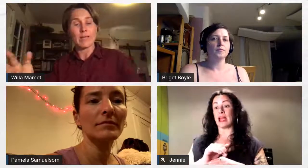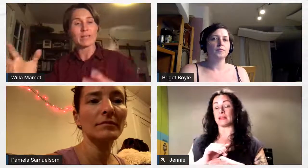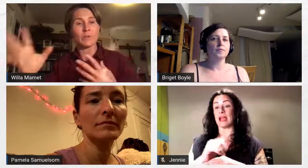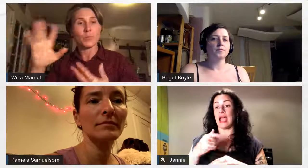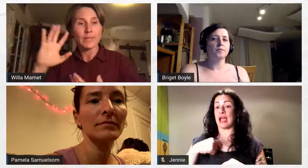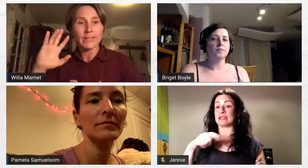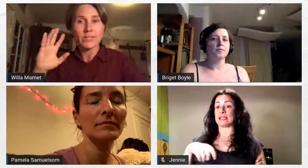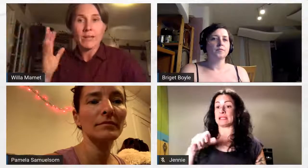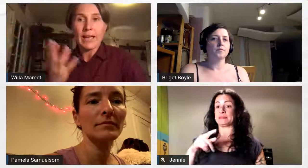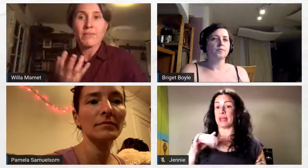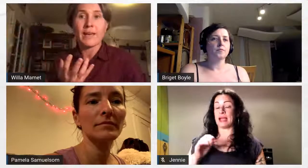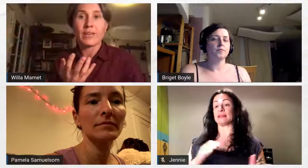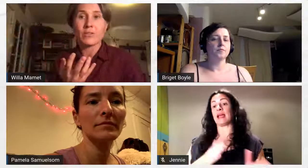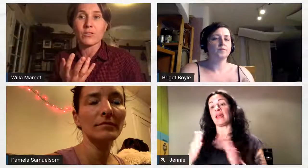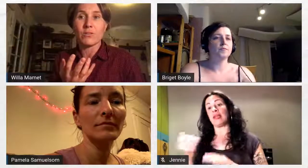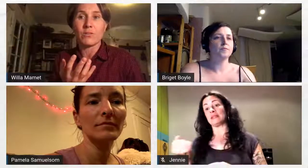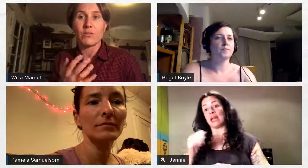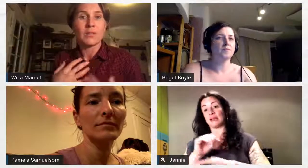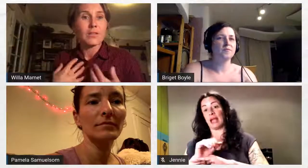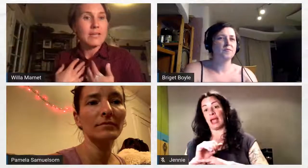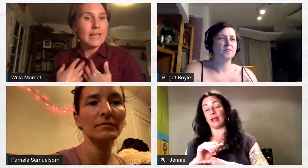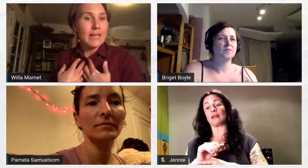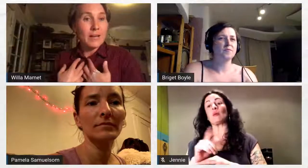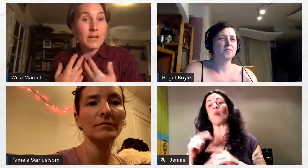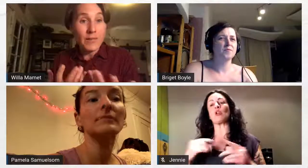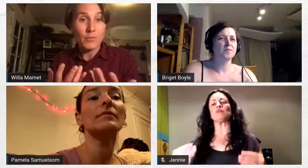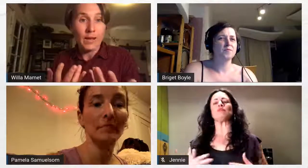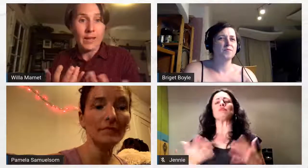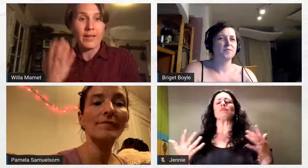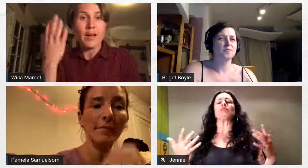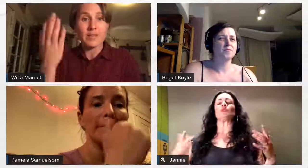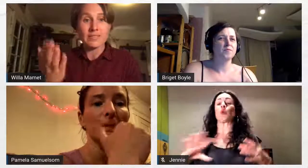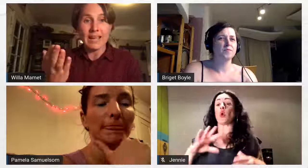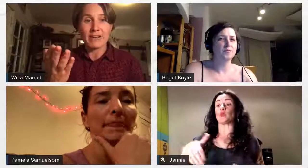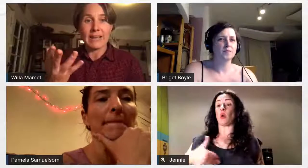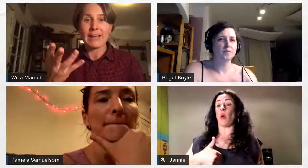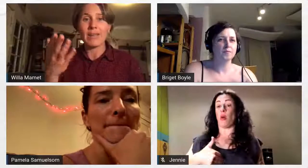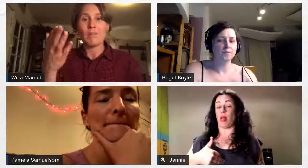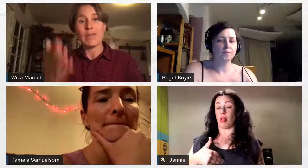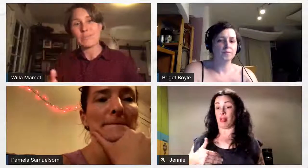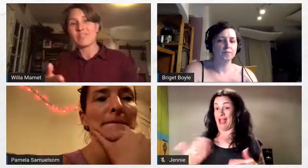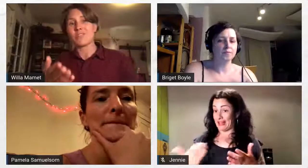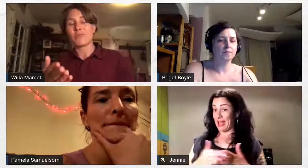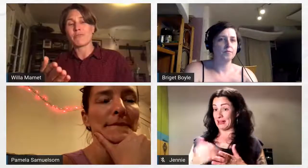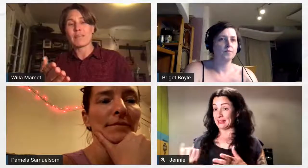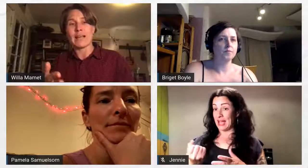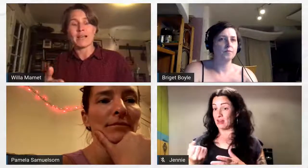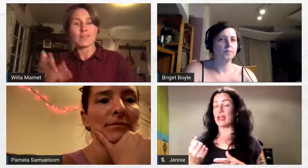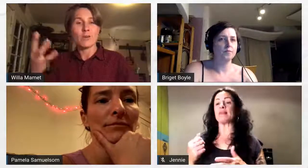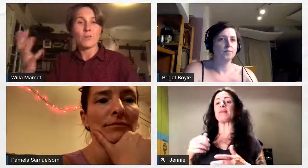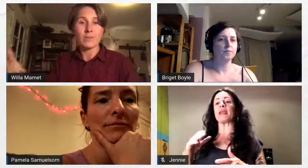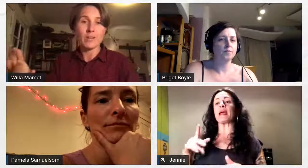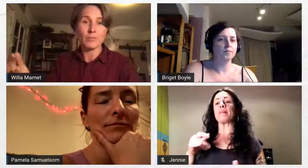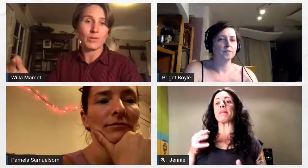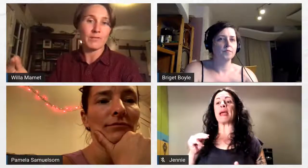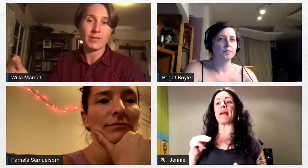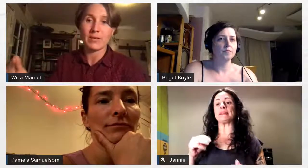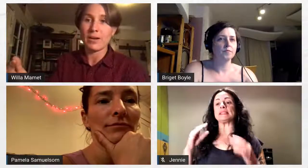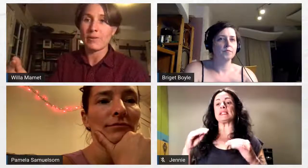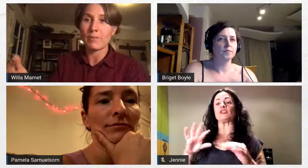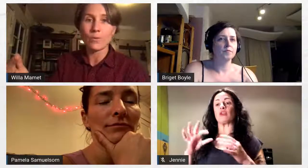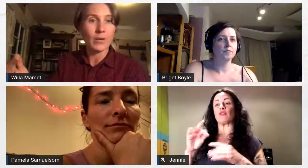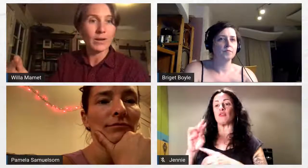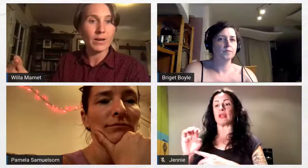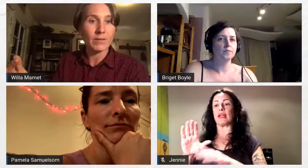to I Need Space and would like to edify your soul in another way on Saturday, Pam is teaching a free class with another